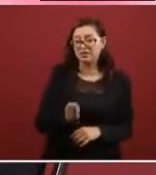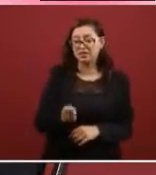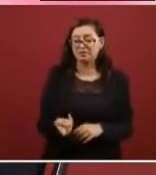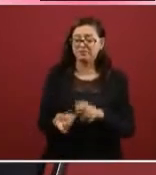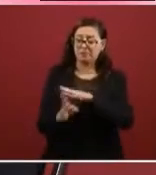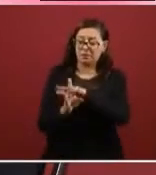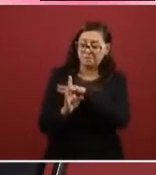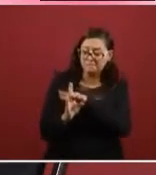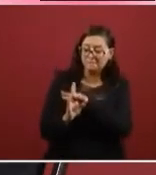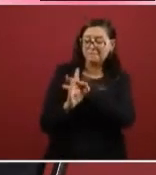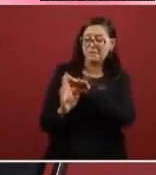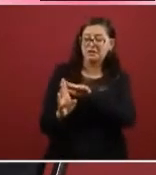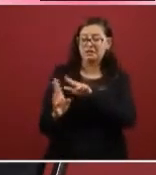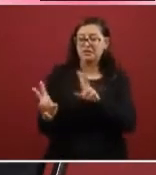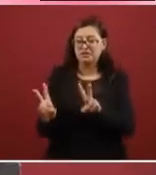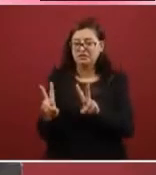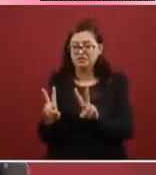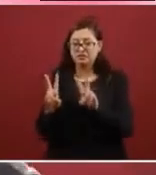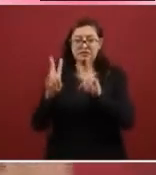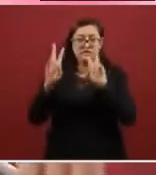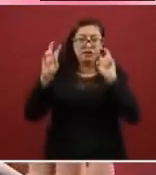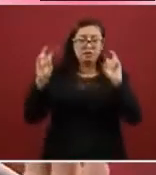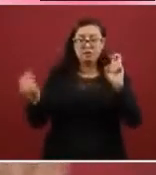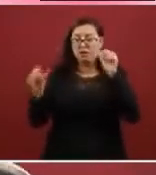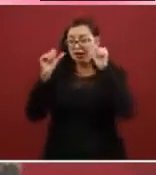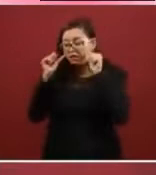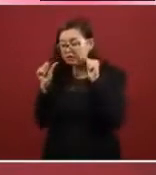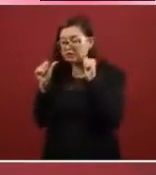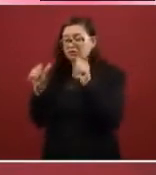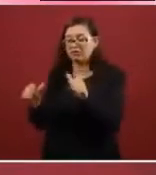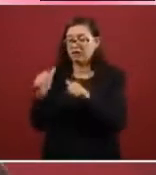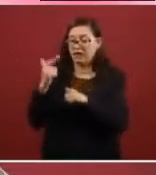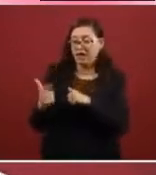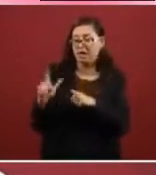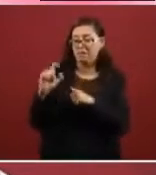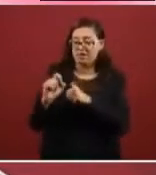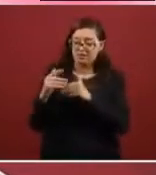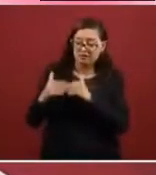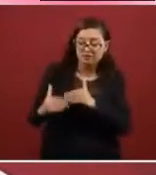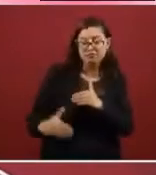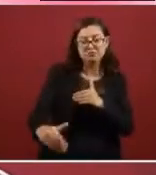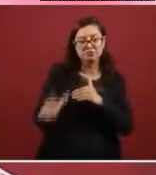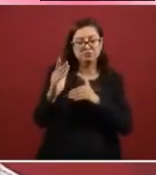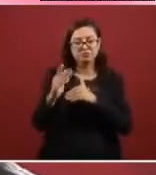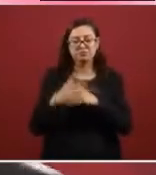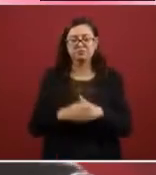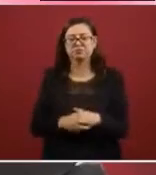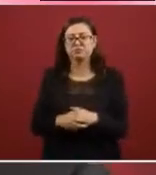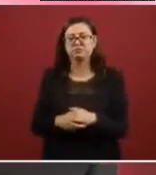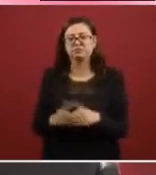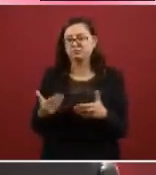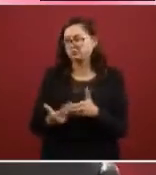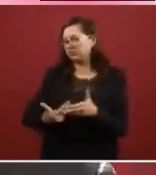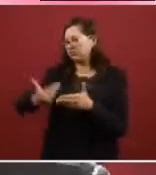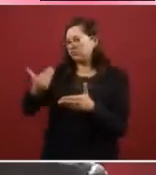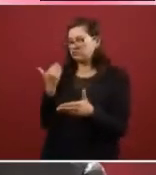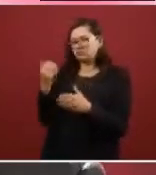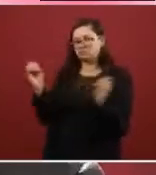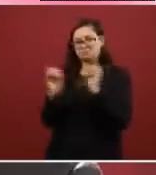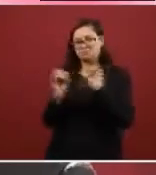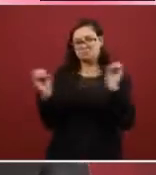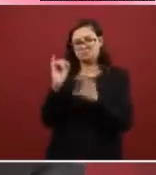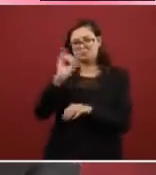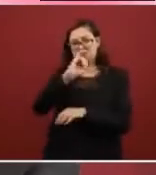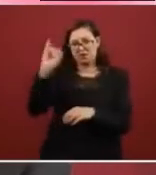that migration will be a principal theme from now,